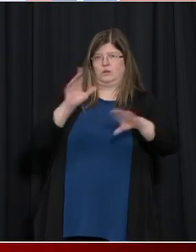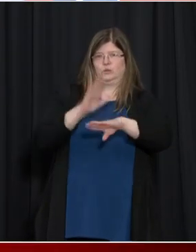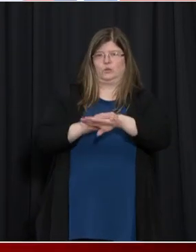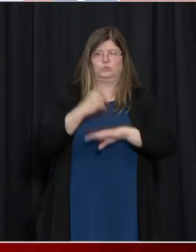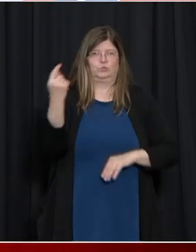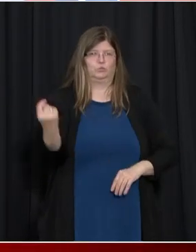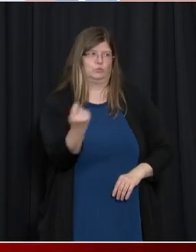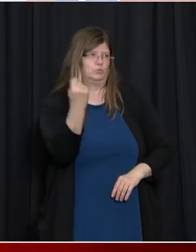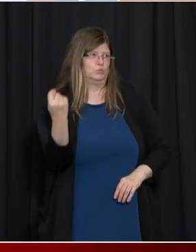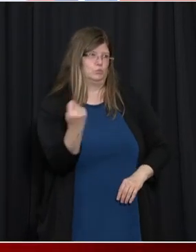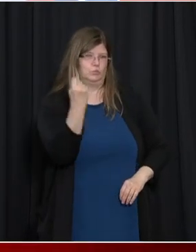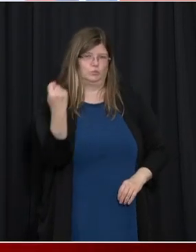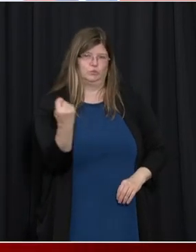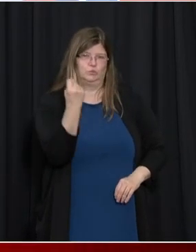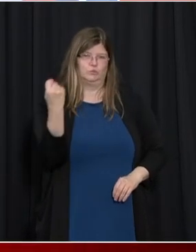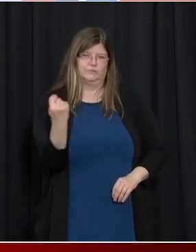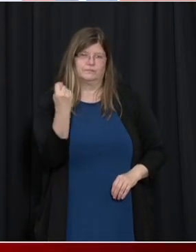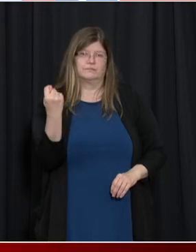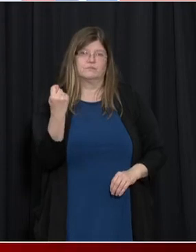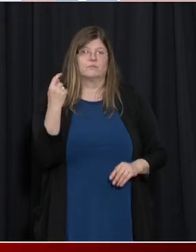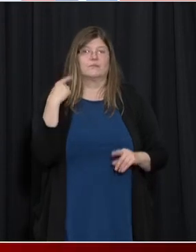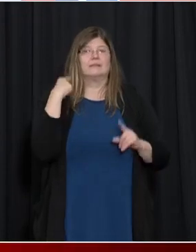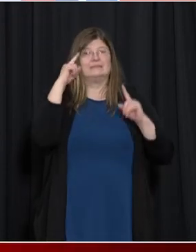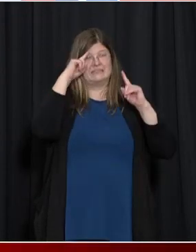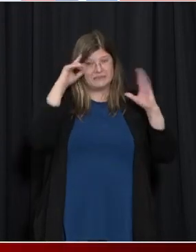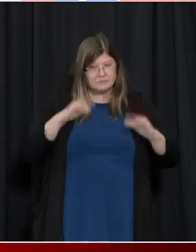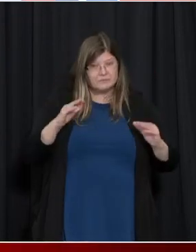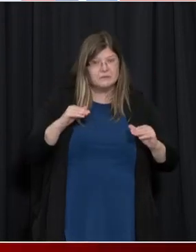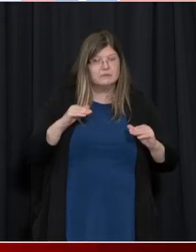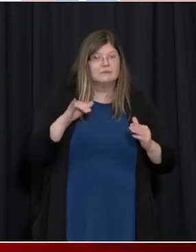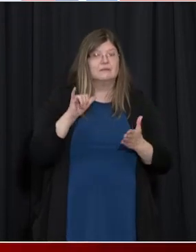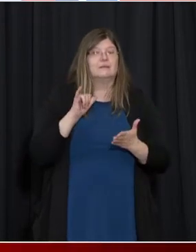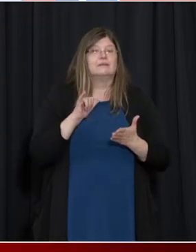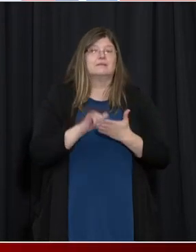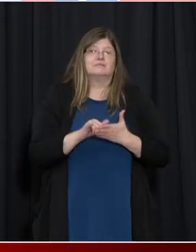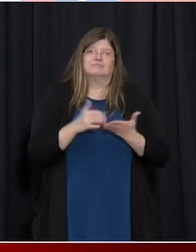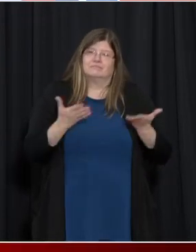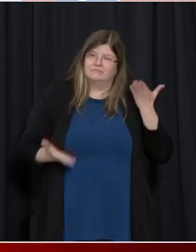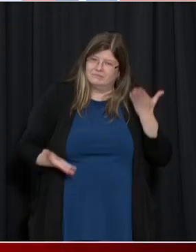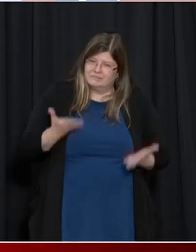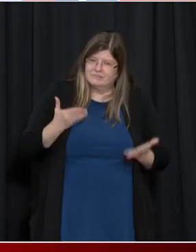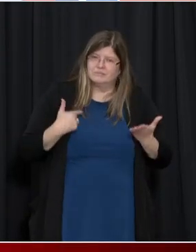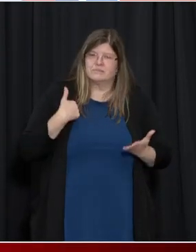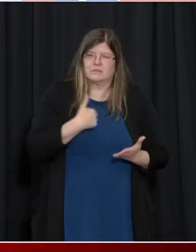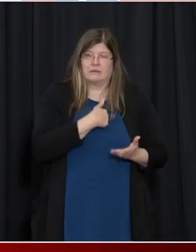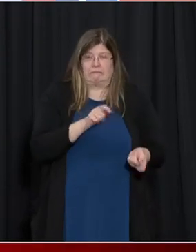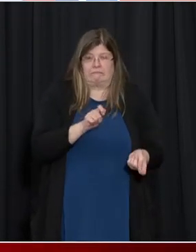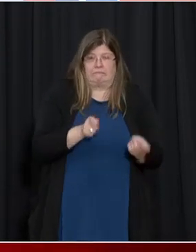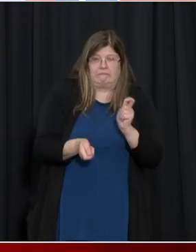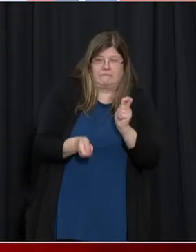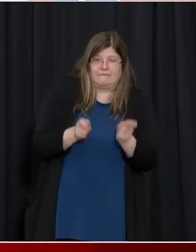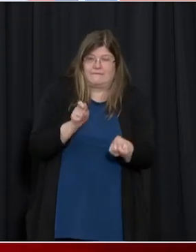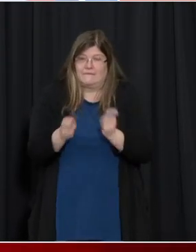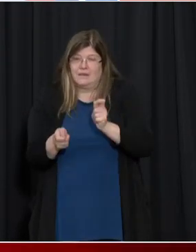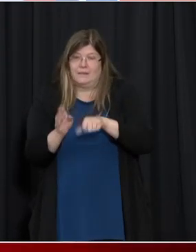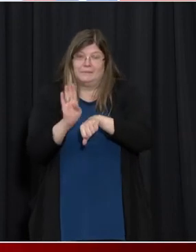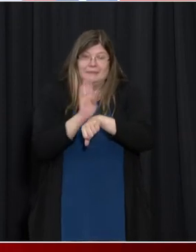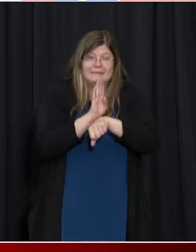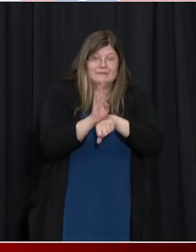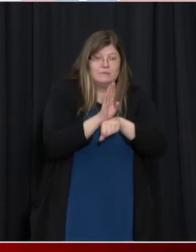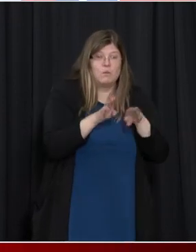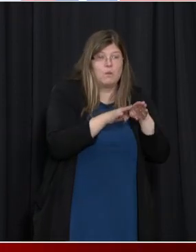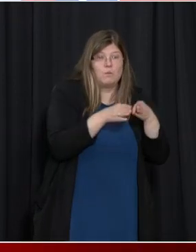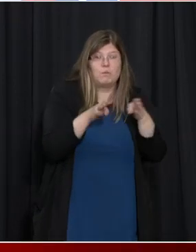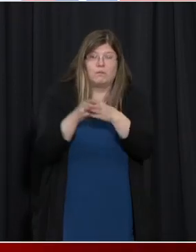I further anticipate that we would be making business changes by Friday, as long as